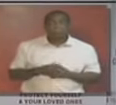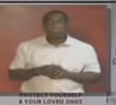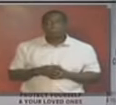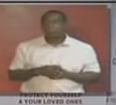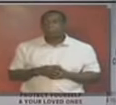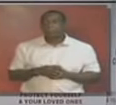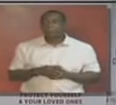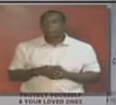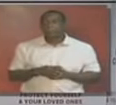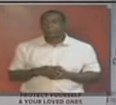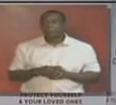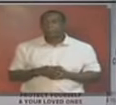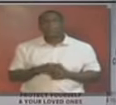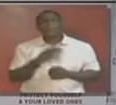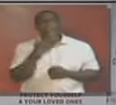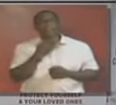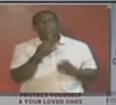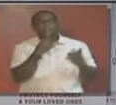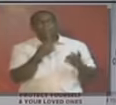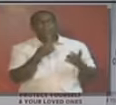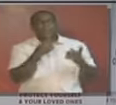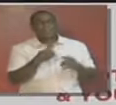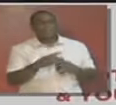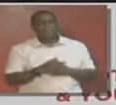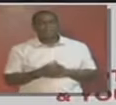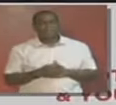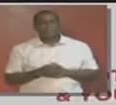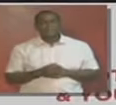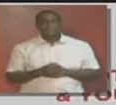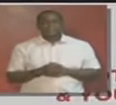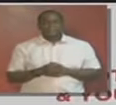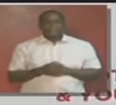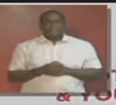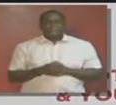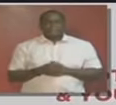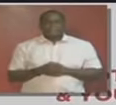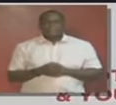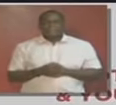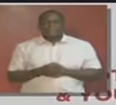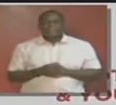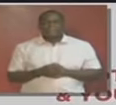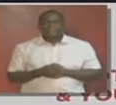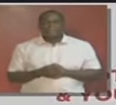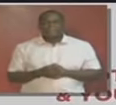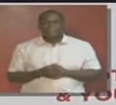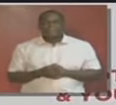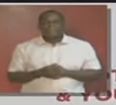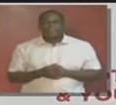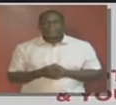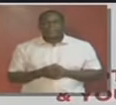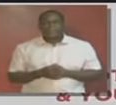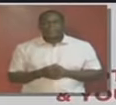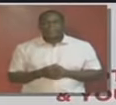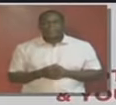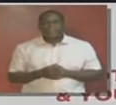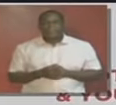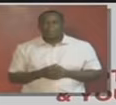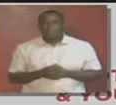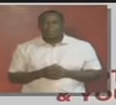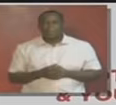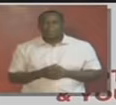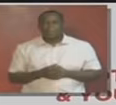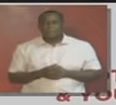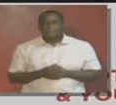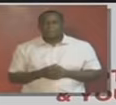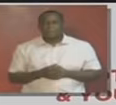Okay, thank you for the question. Now, I think you'd appreciate that there'll be a clear difference in sensitivity and specificity of a